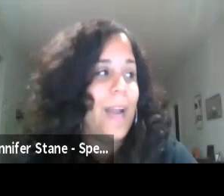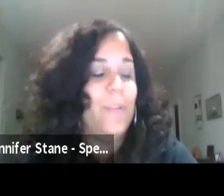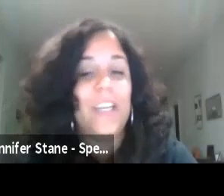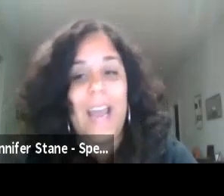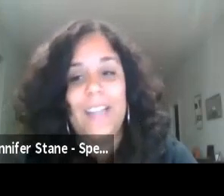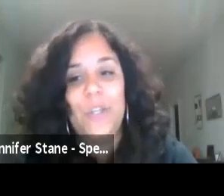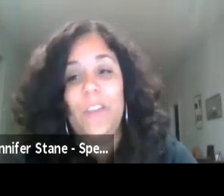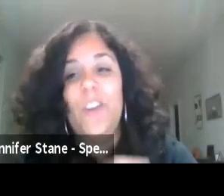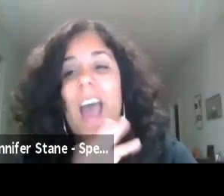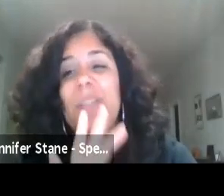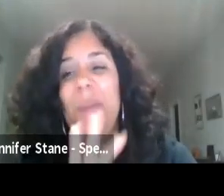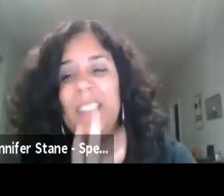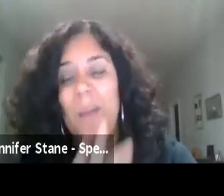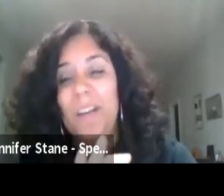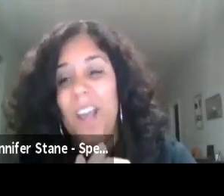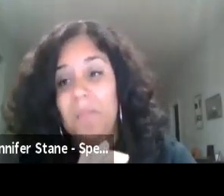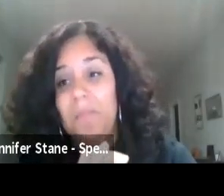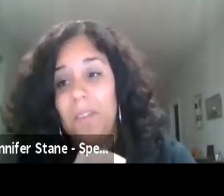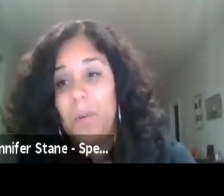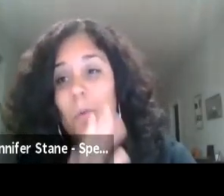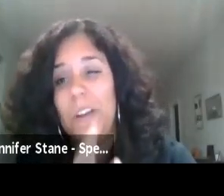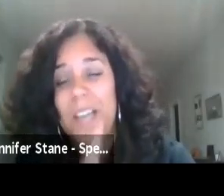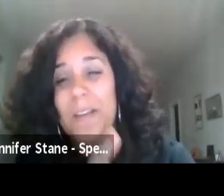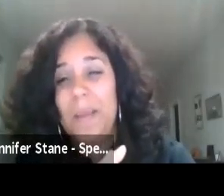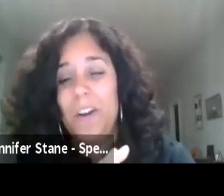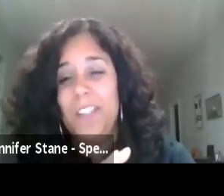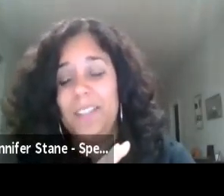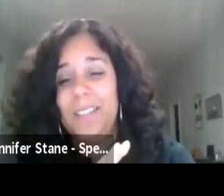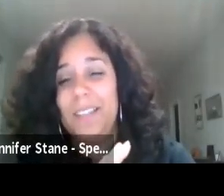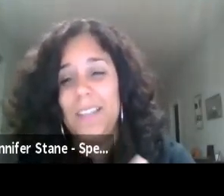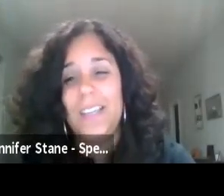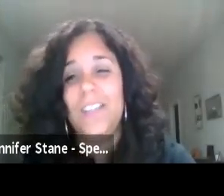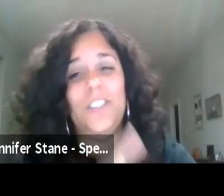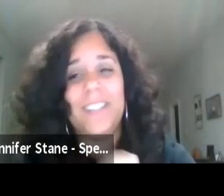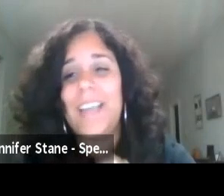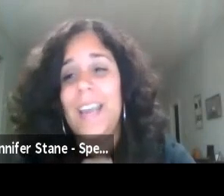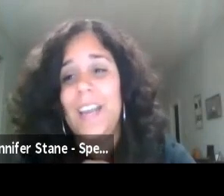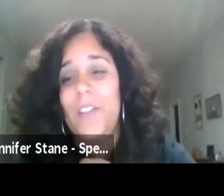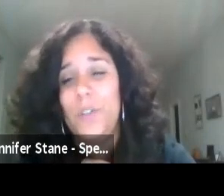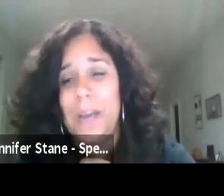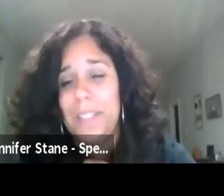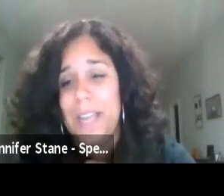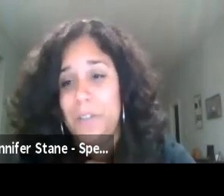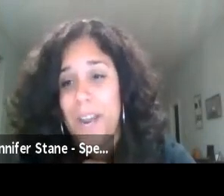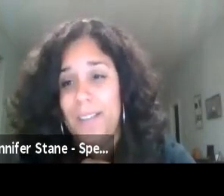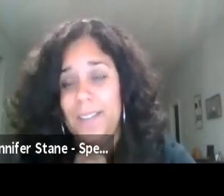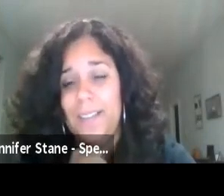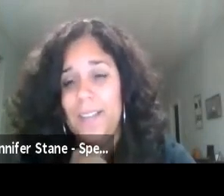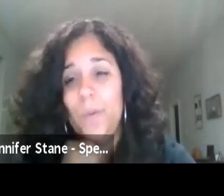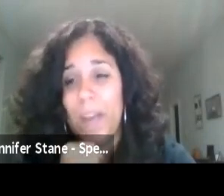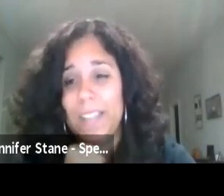slide. I was going to ask you if you had to pick a time of day, if you're a 1 time a day person, if you just can't get on the 2 times a day